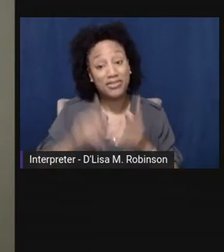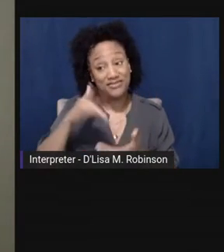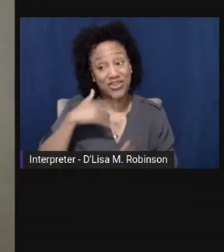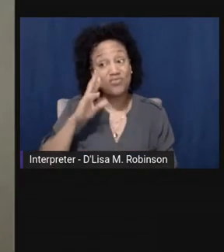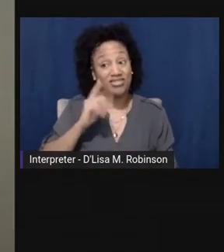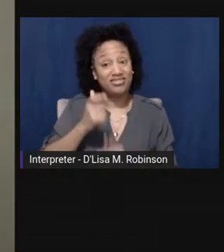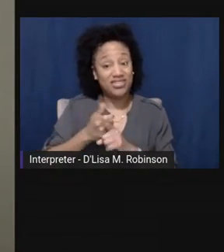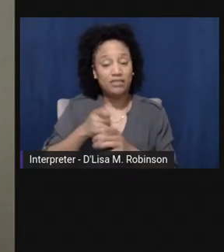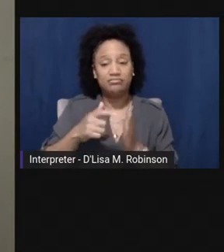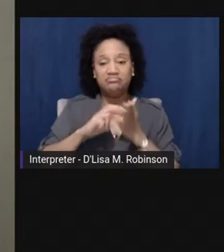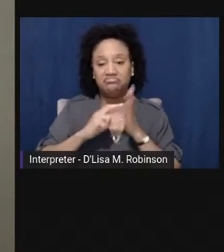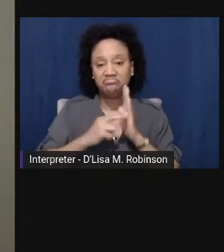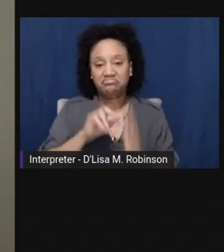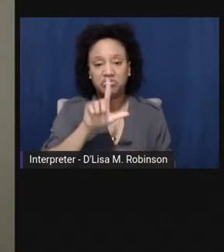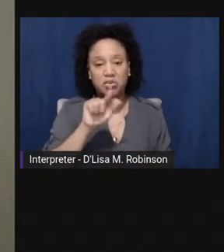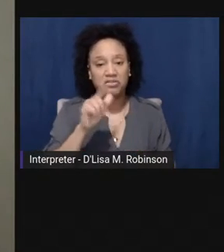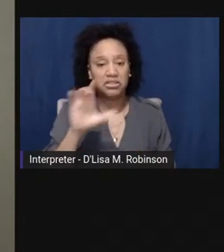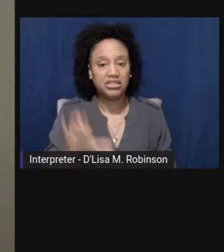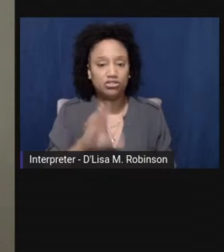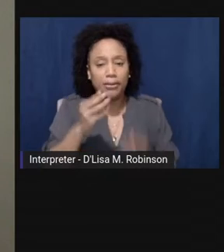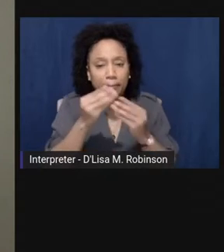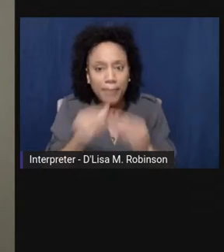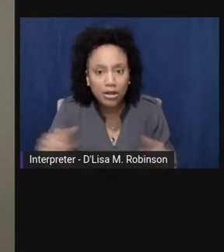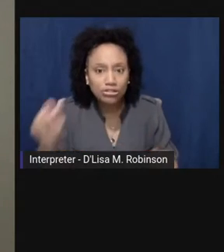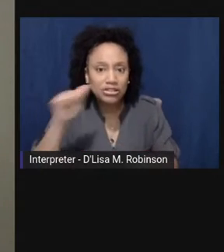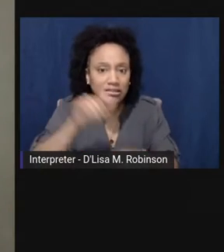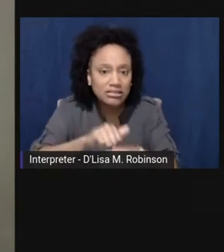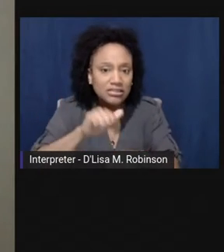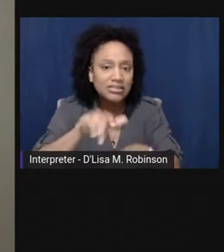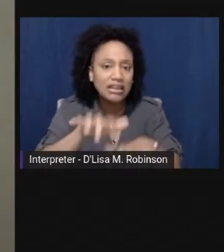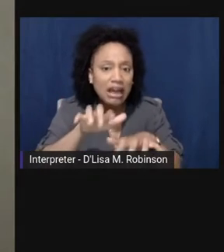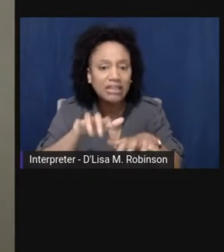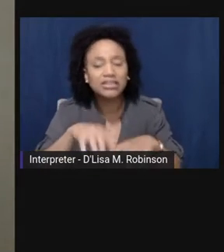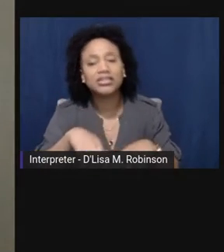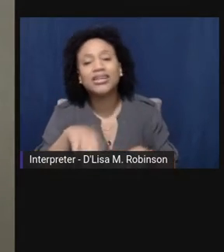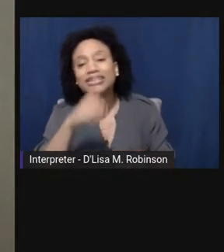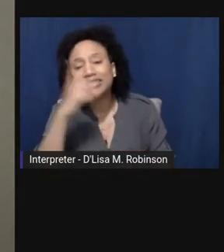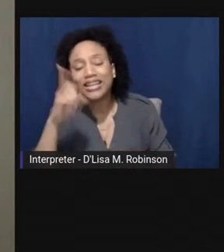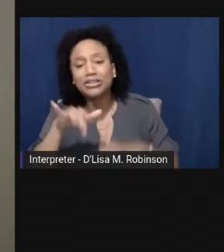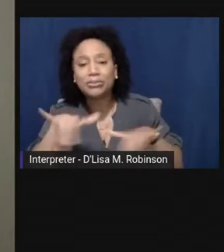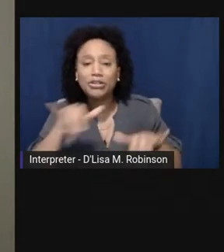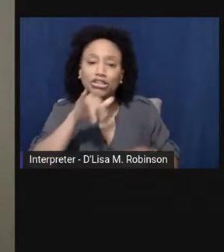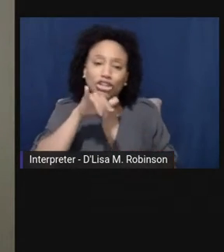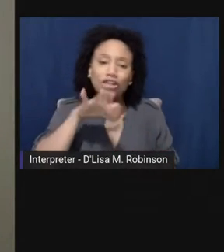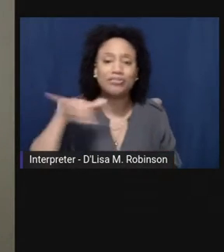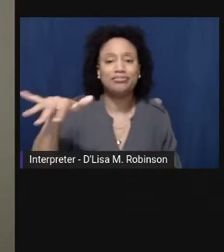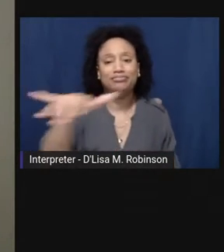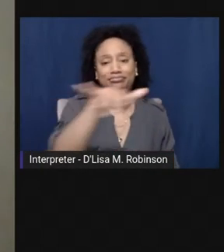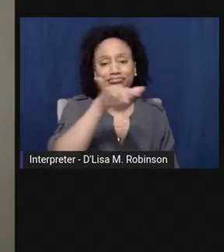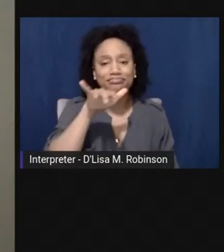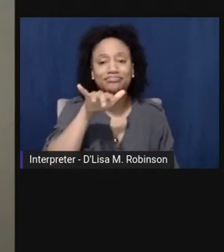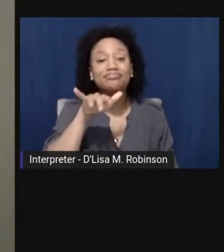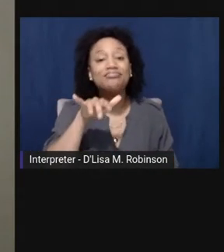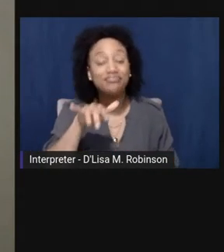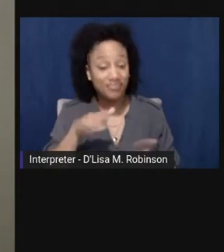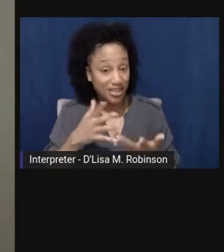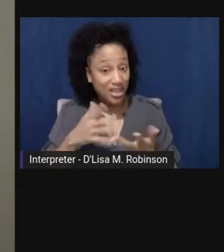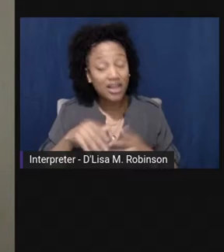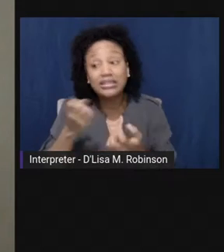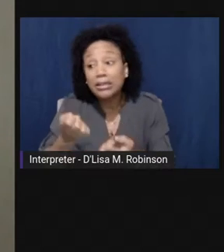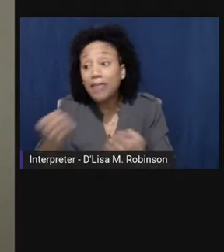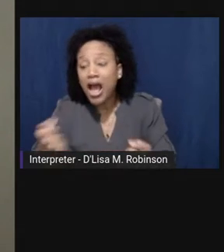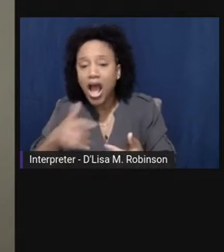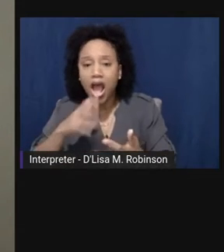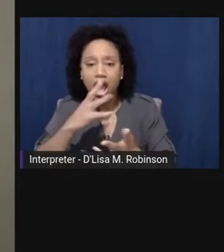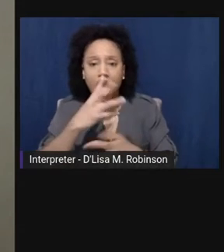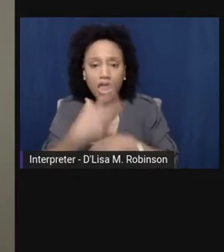century. Melting glaciers, rising sea levels, new deserts, pollution, demand outpacing supply at all sorts